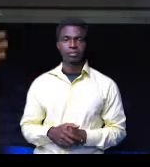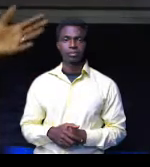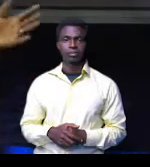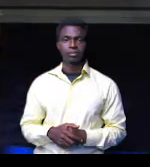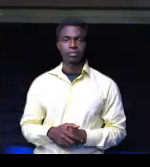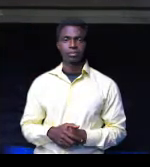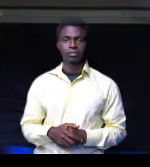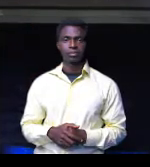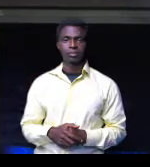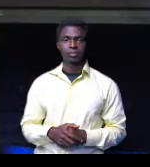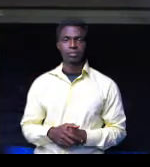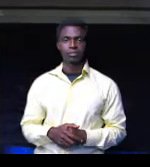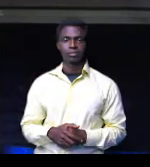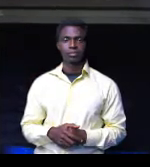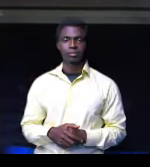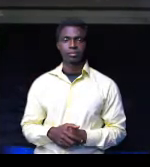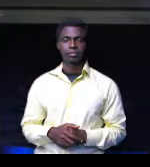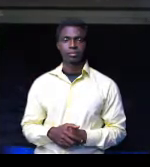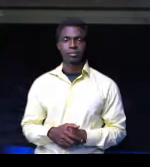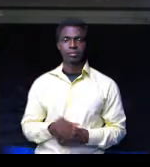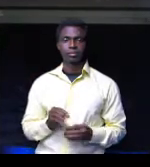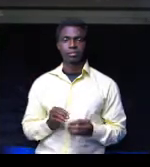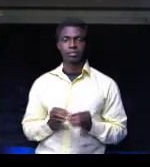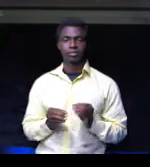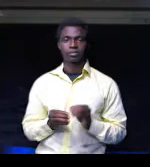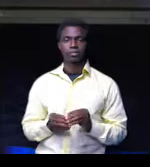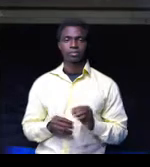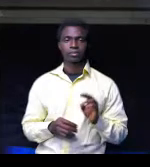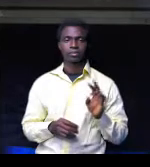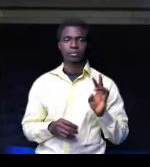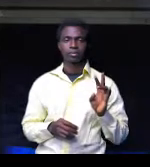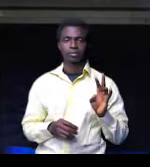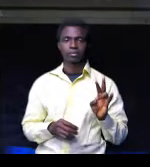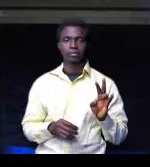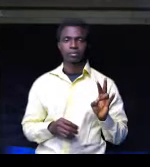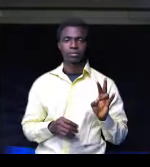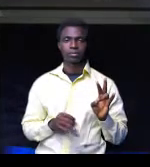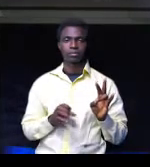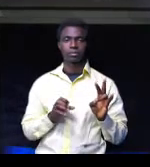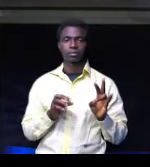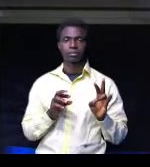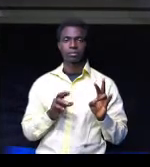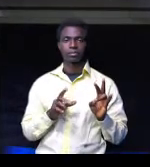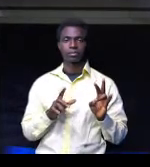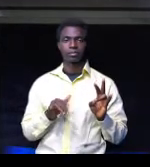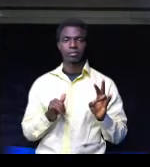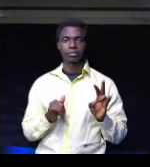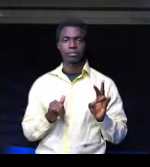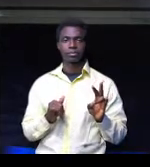many lemon in the house. Yeah, lemon. Then, number 6, cauliflower.